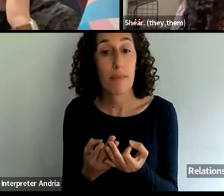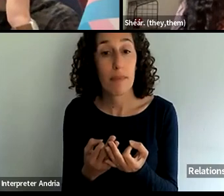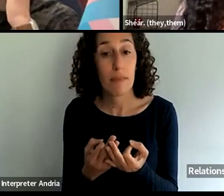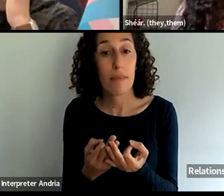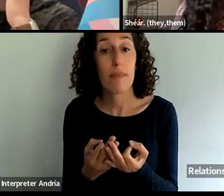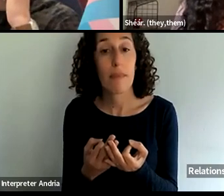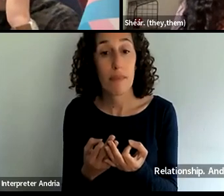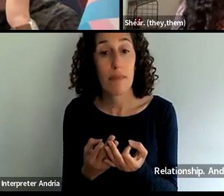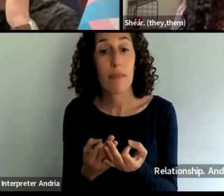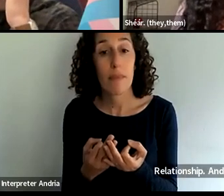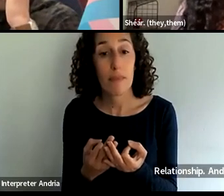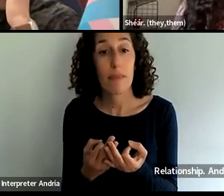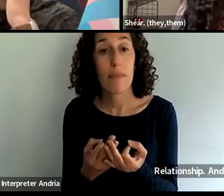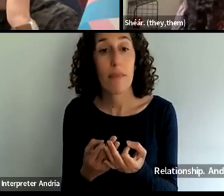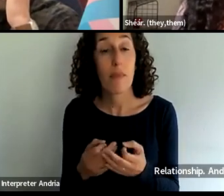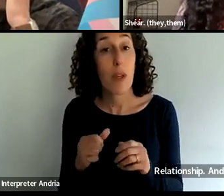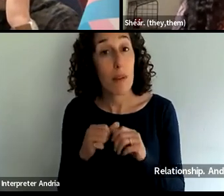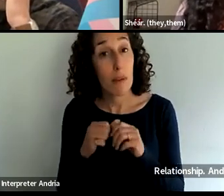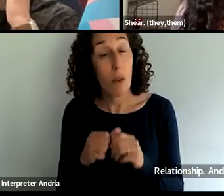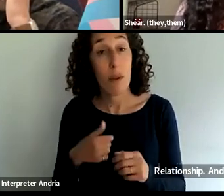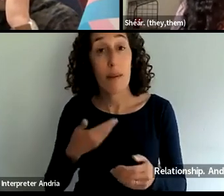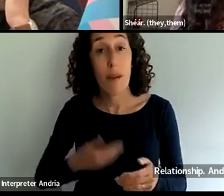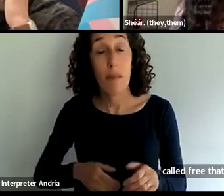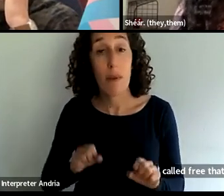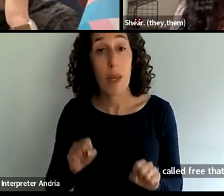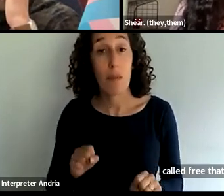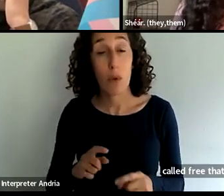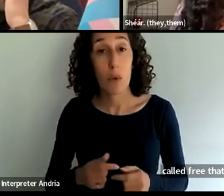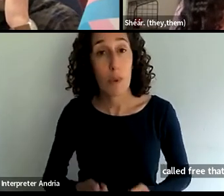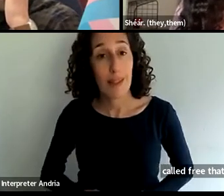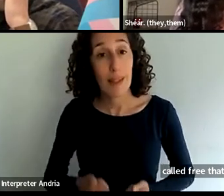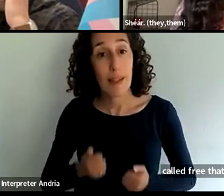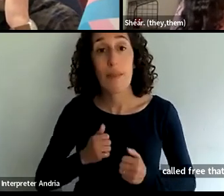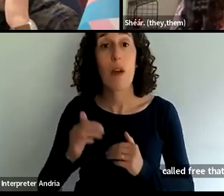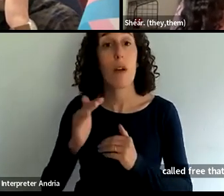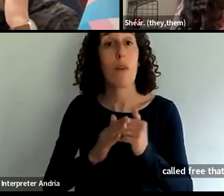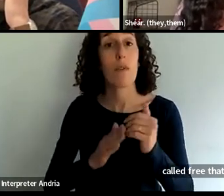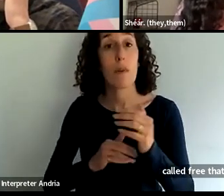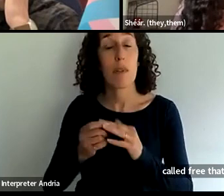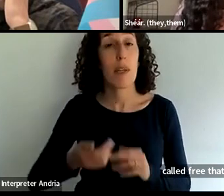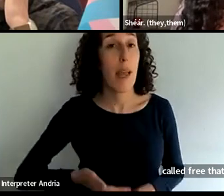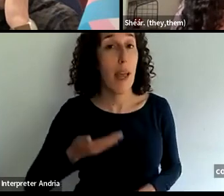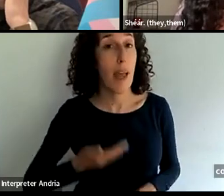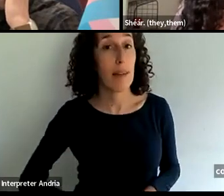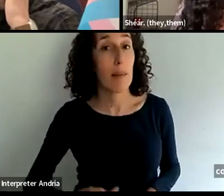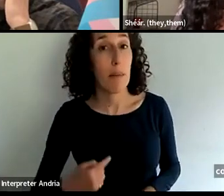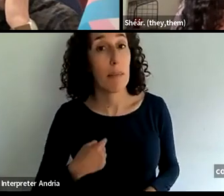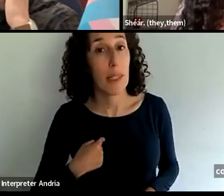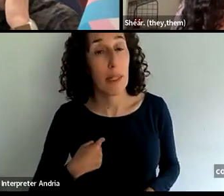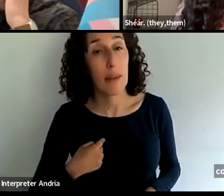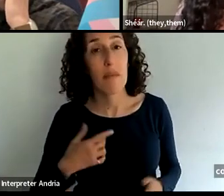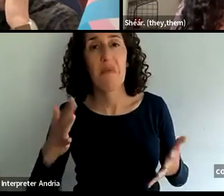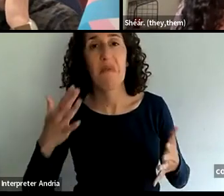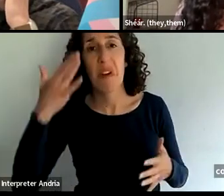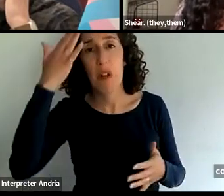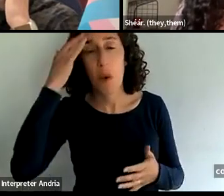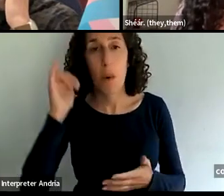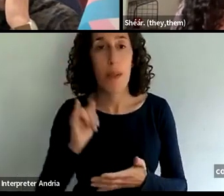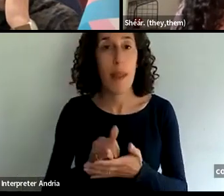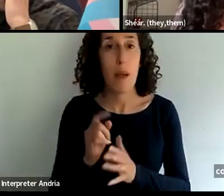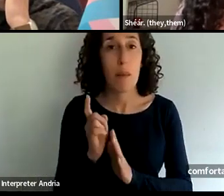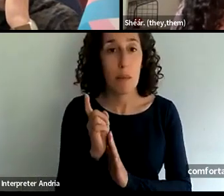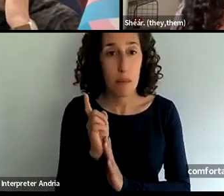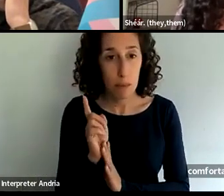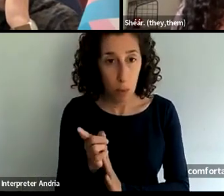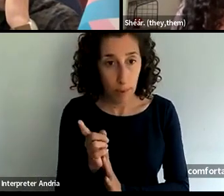able to live comfortably as me. I knew at that moment that was the first phase